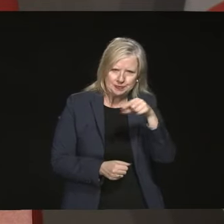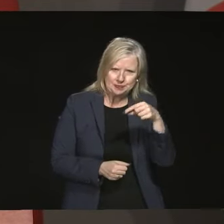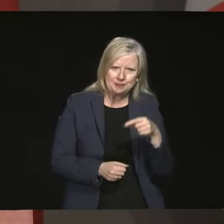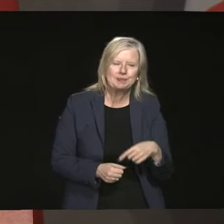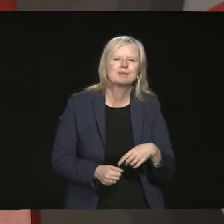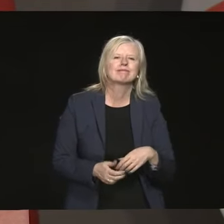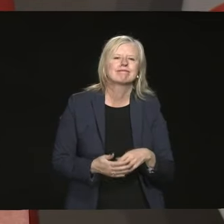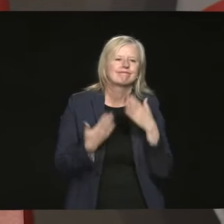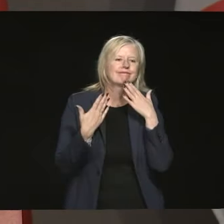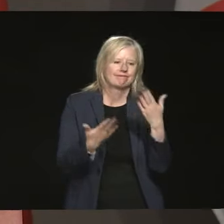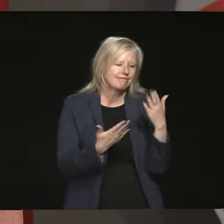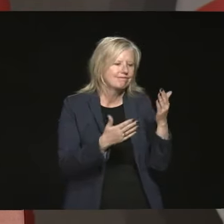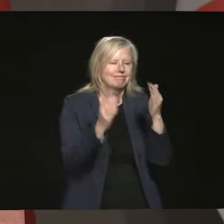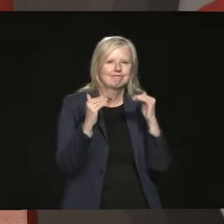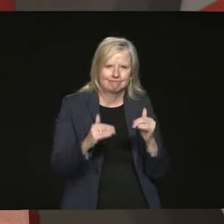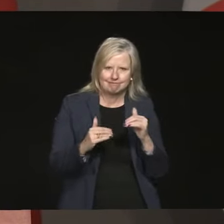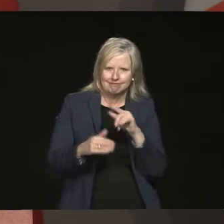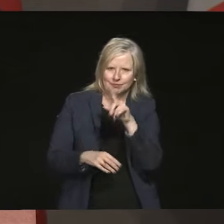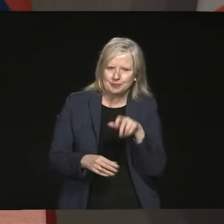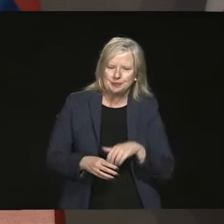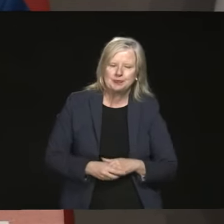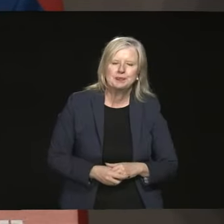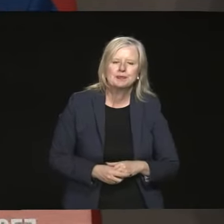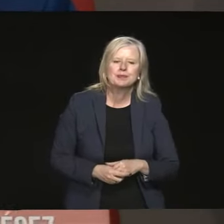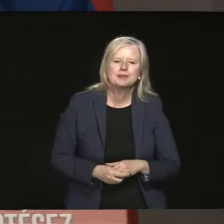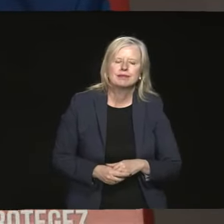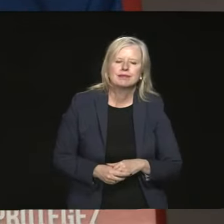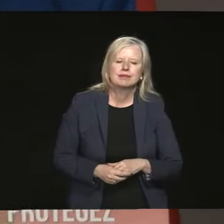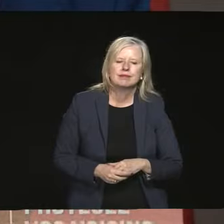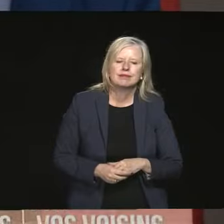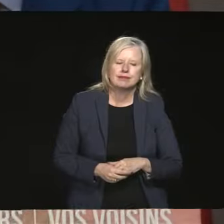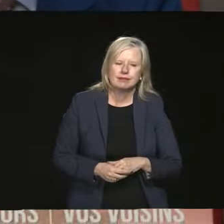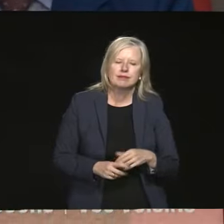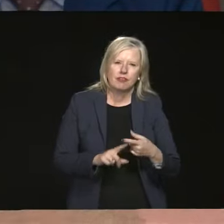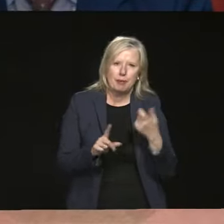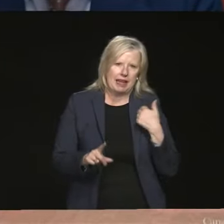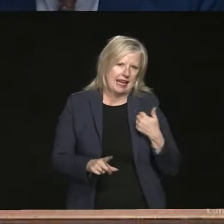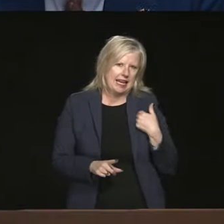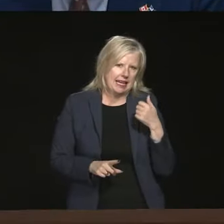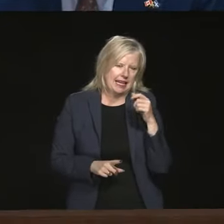Merci. The next question is from Laura Osman, the Canadian Press. Please go ahead. La parole est à vous.